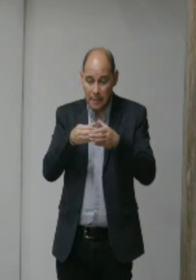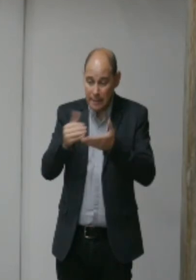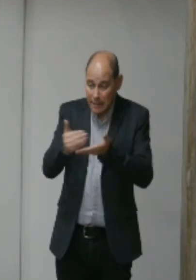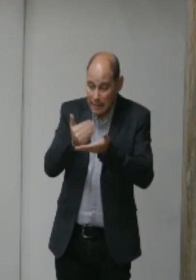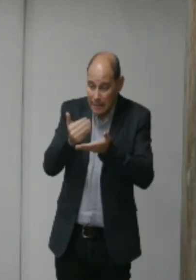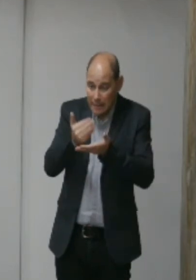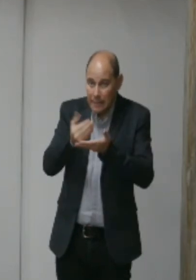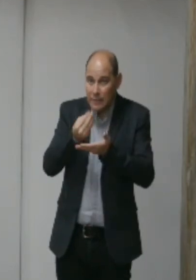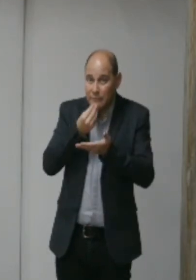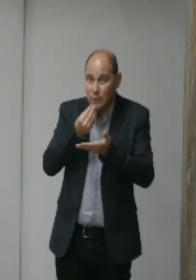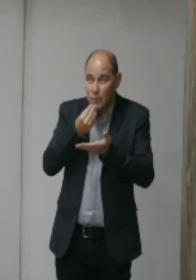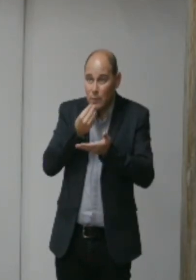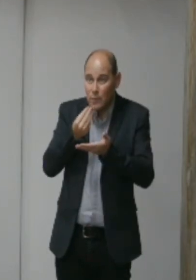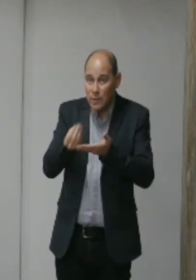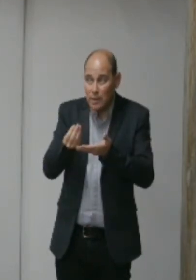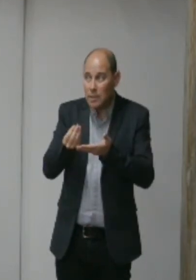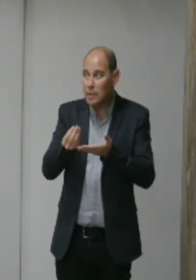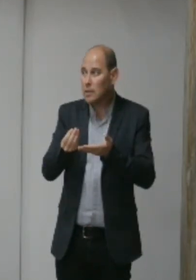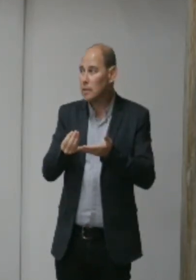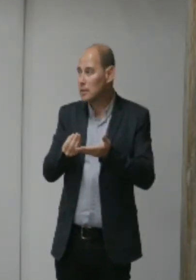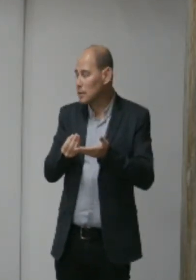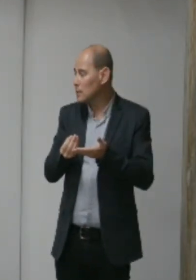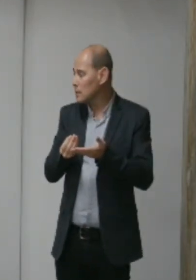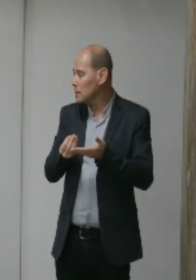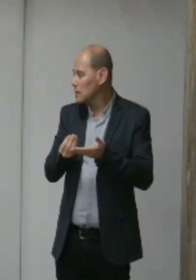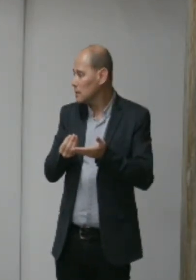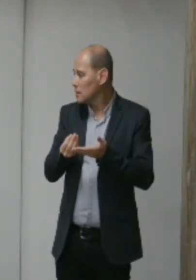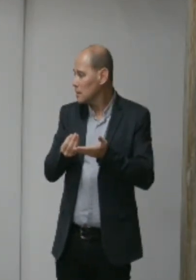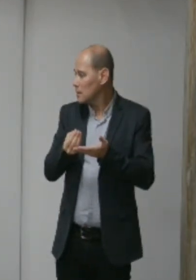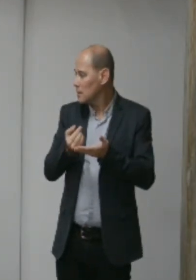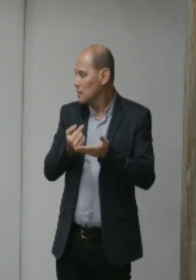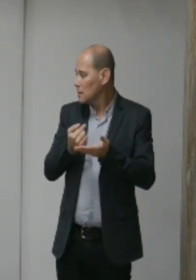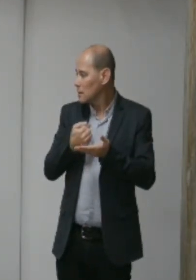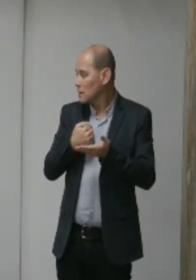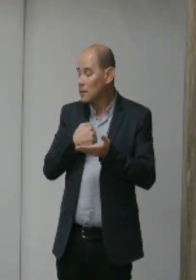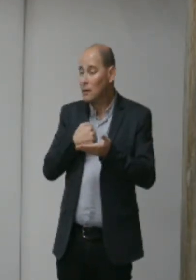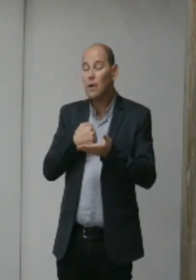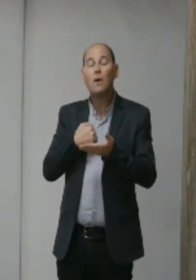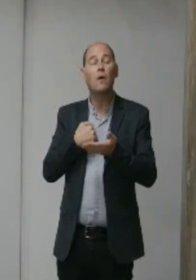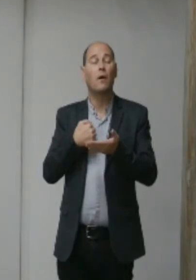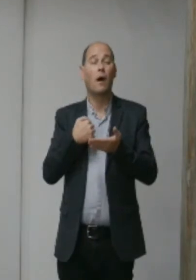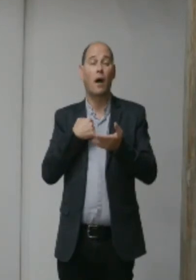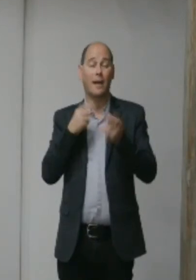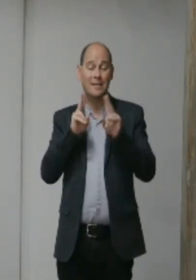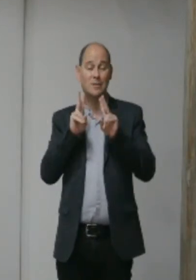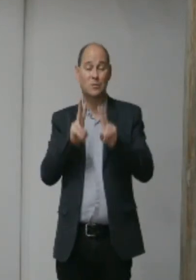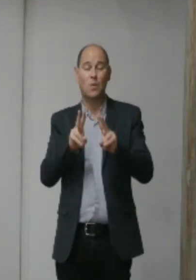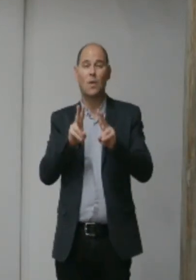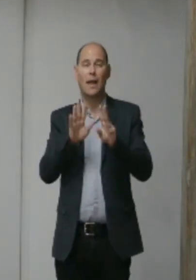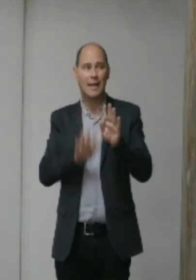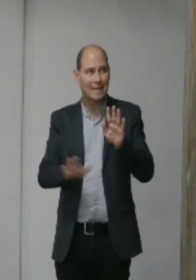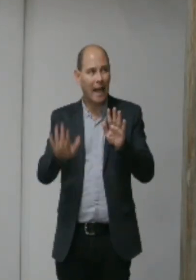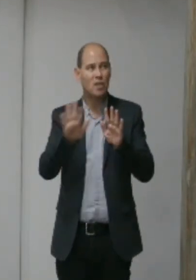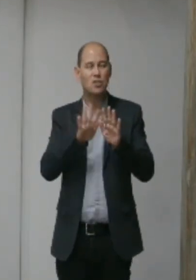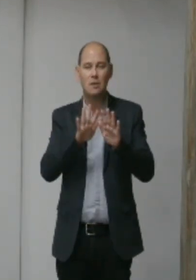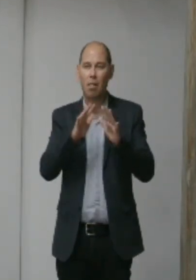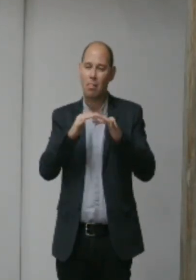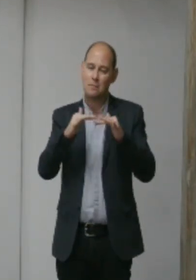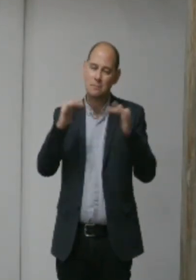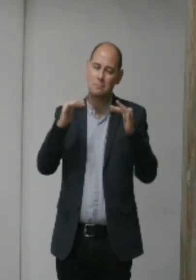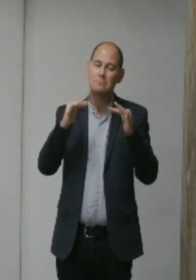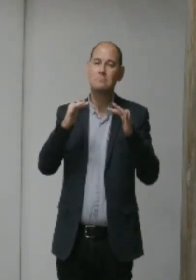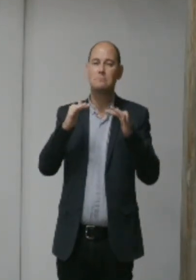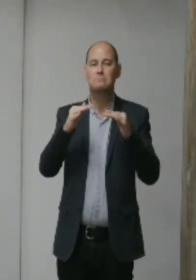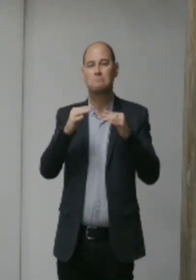this effort to, what I perceived of as an effort, a national effort, a state effort, a kind of media effort